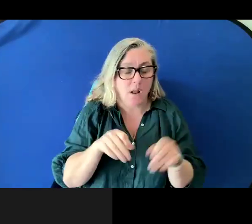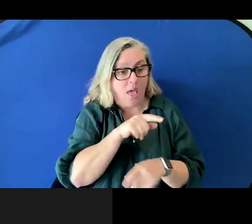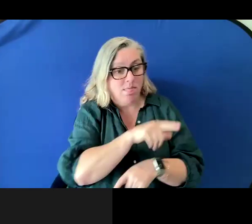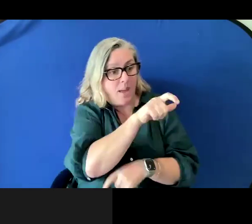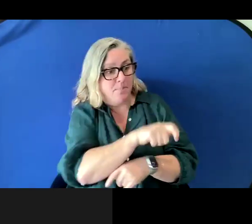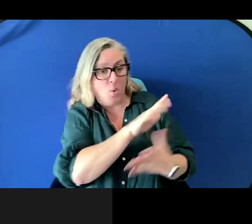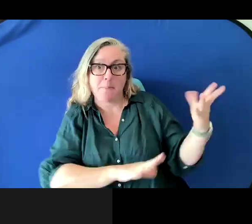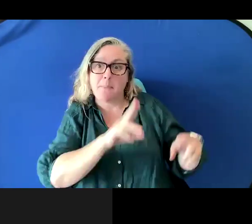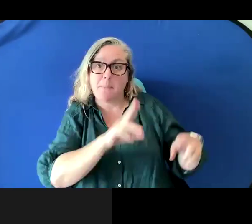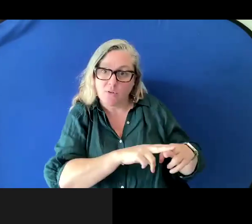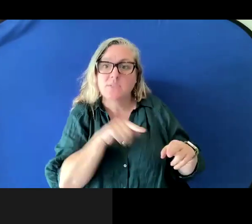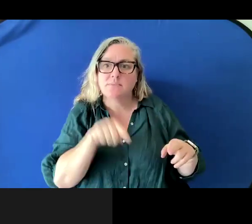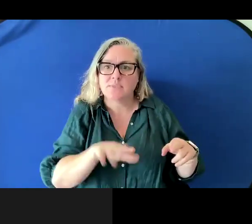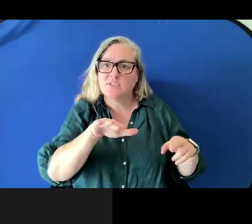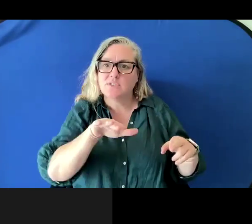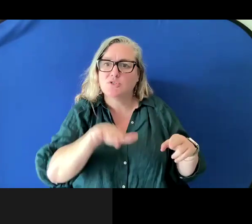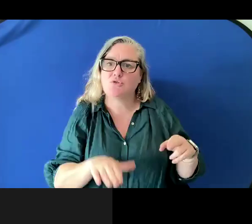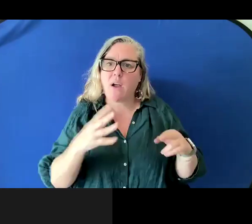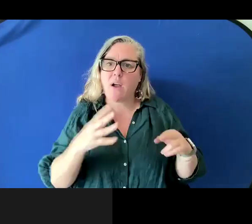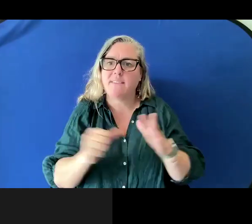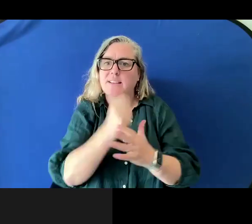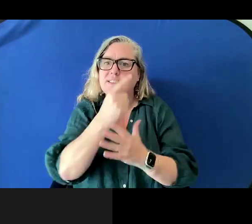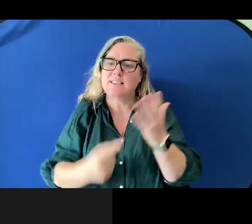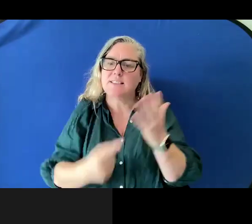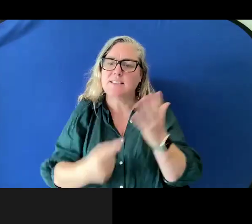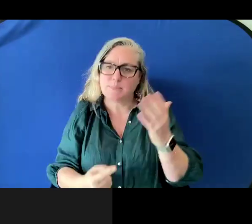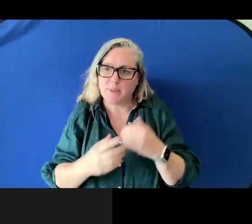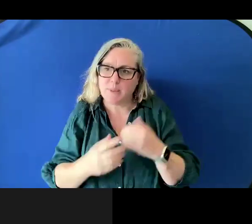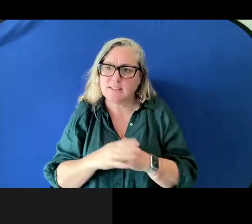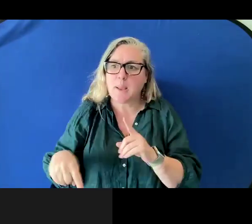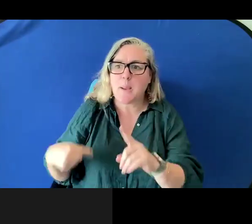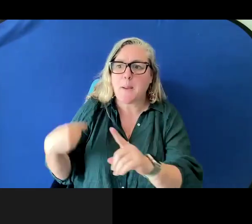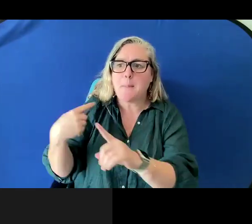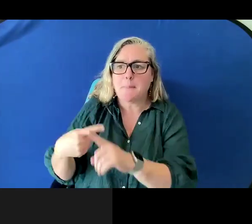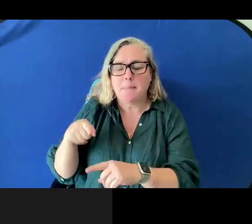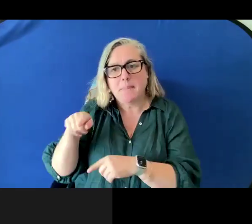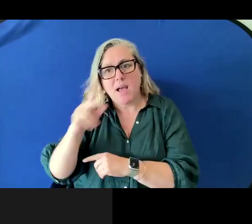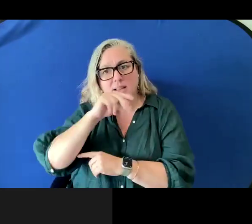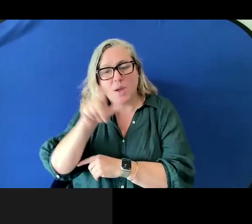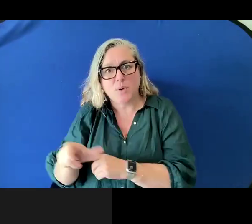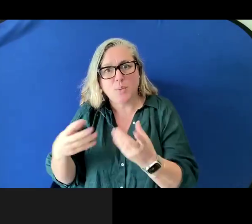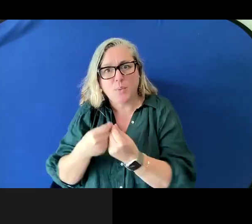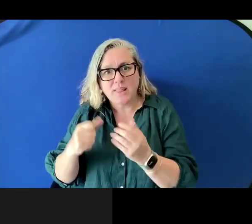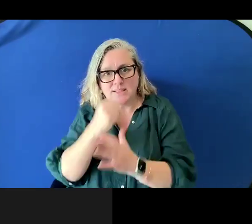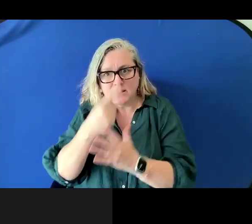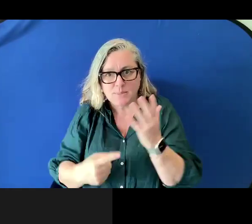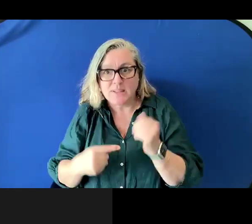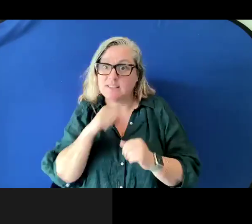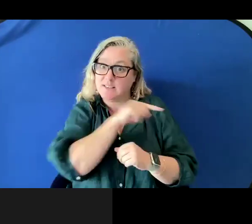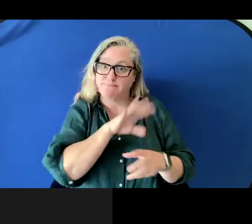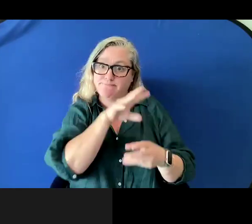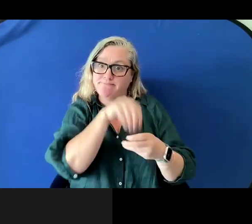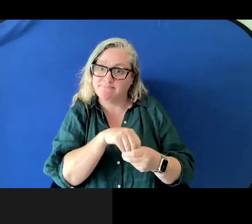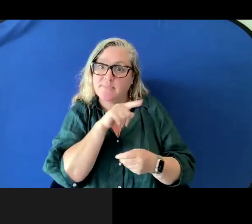with disability, Jennifer Crowther. And you'll also hear from a young person with disability who was a co-designer in the process,